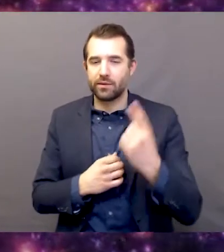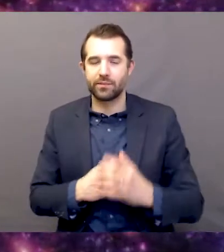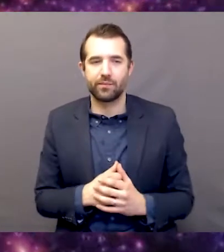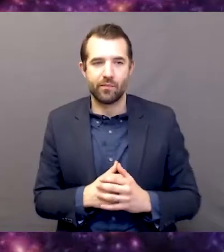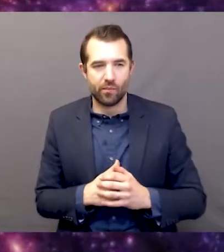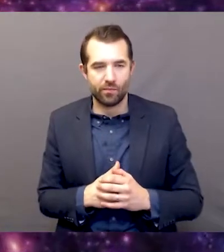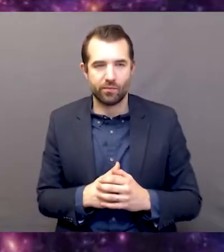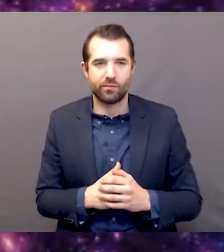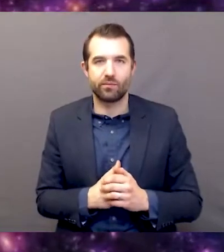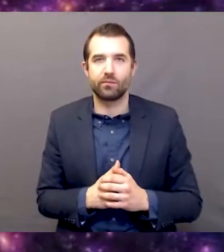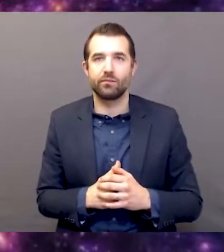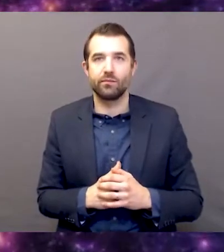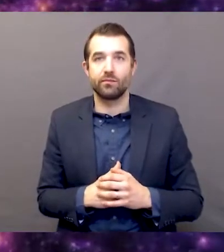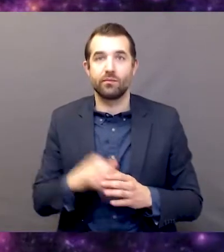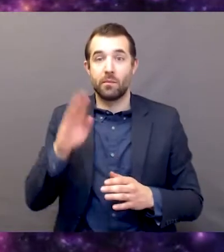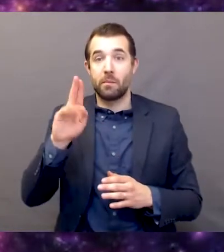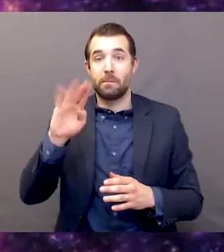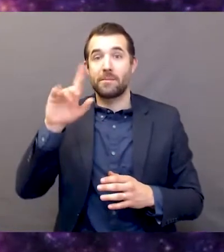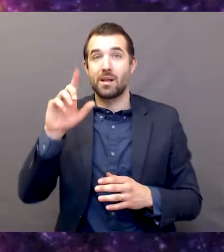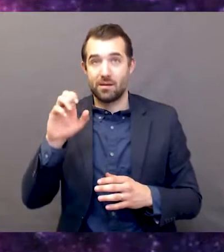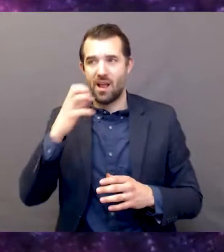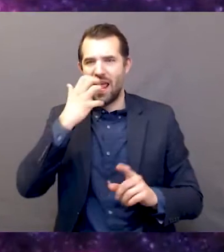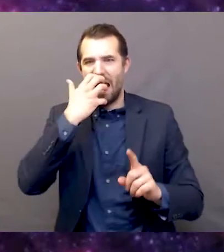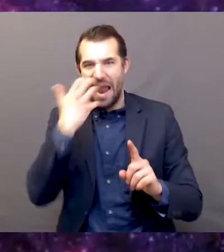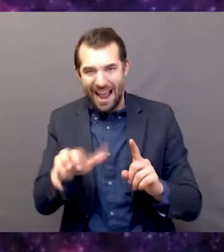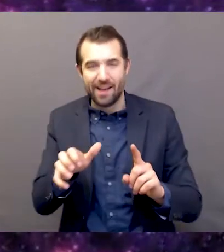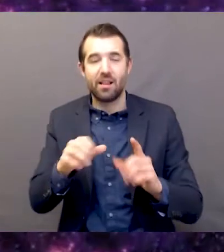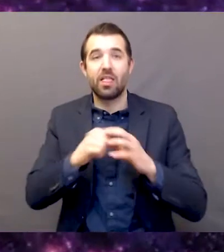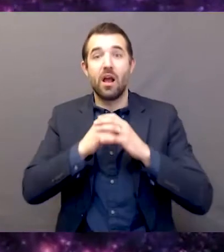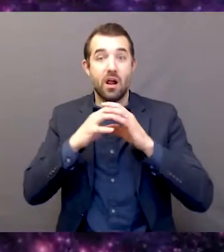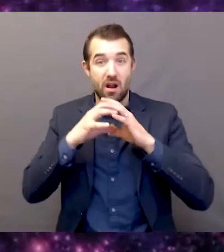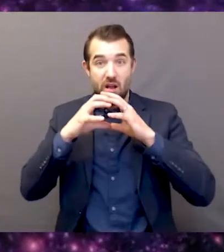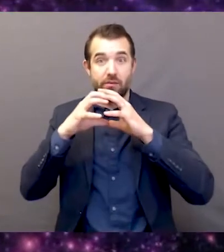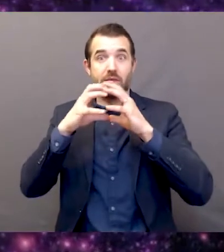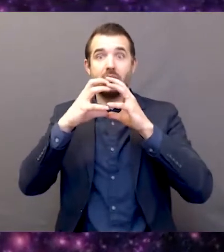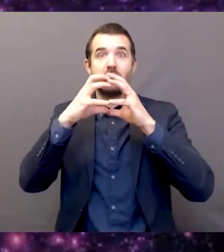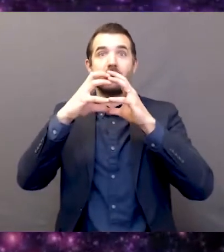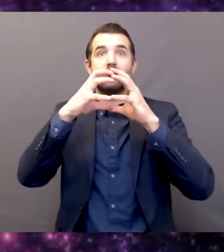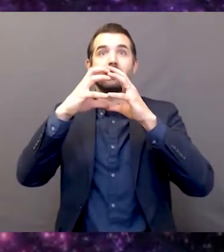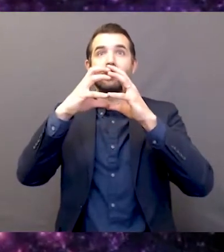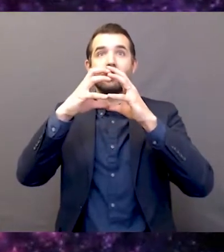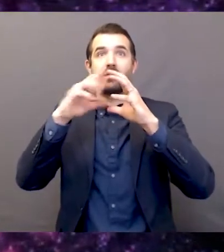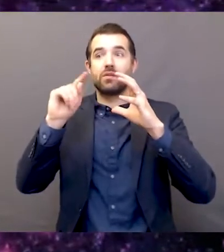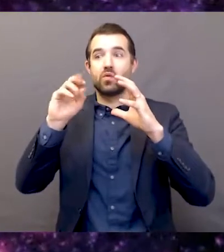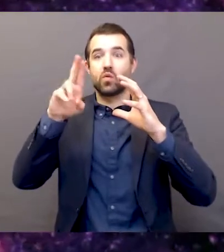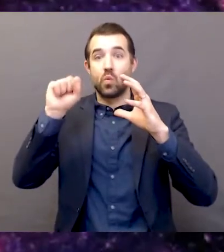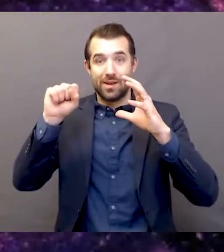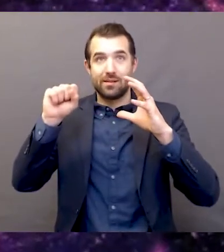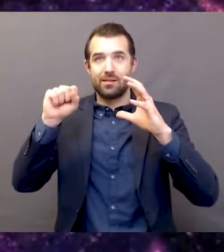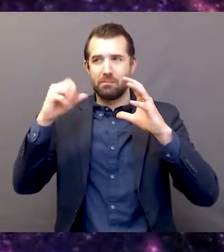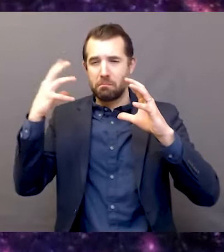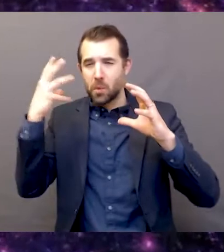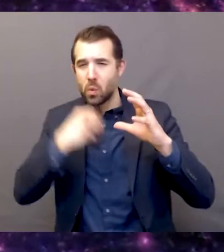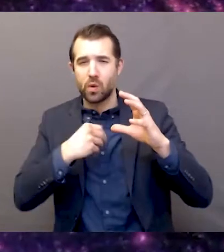You create the outburst, you create a bubble. That hot bubble then rises in our atmosphere, and you see this beautiful torus. You're seeing it